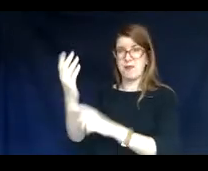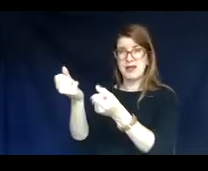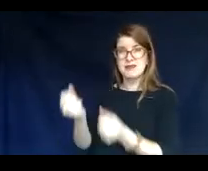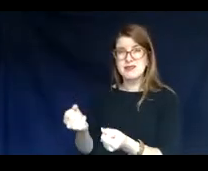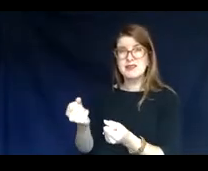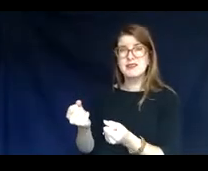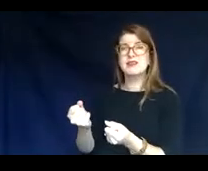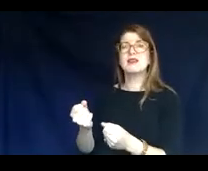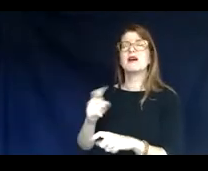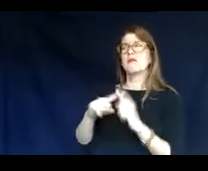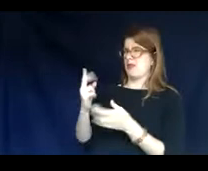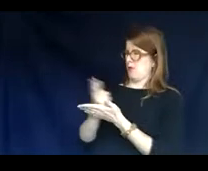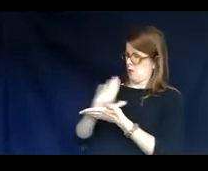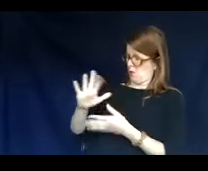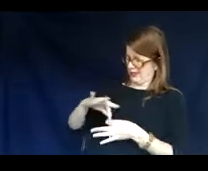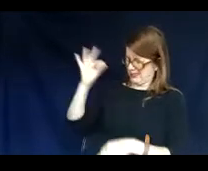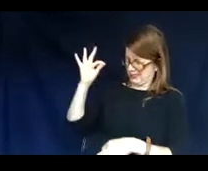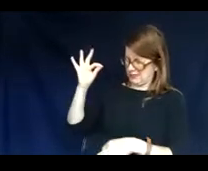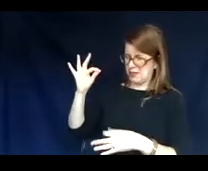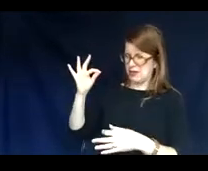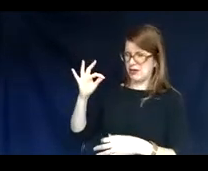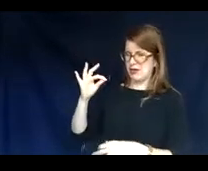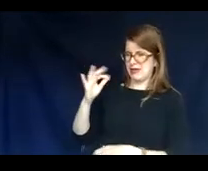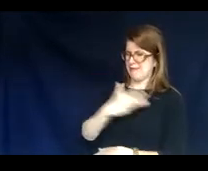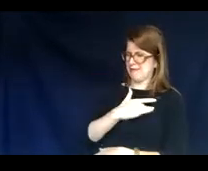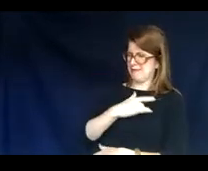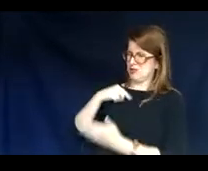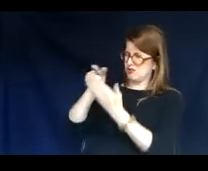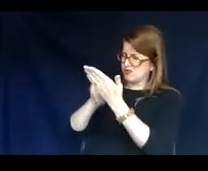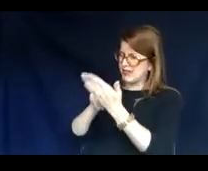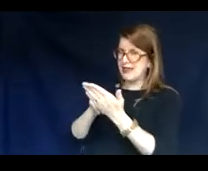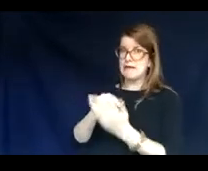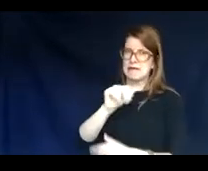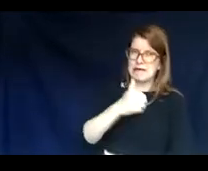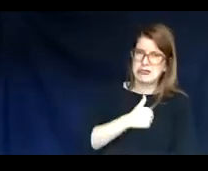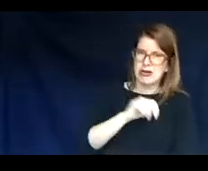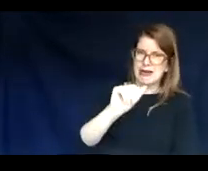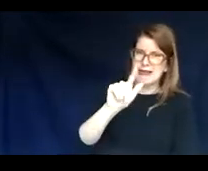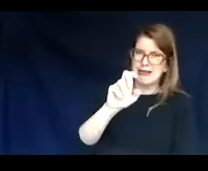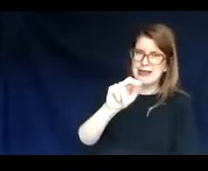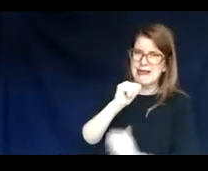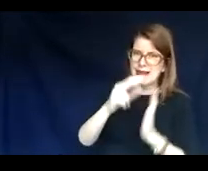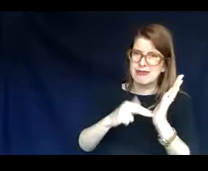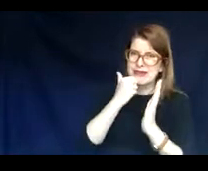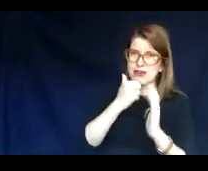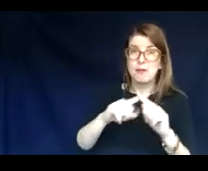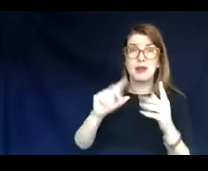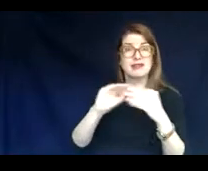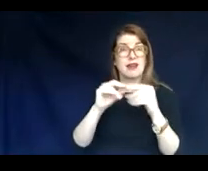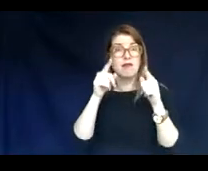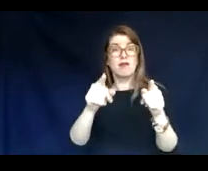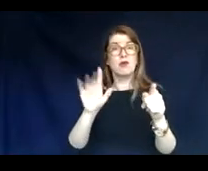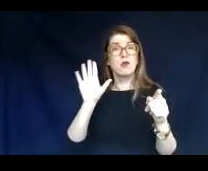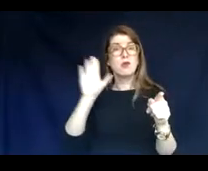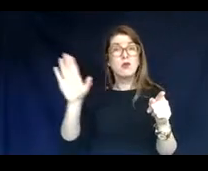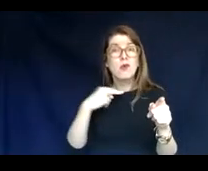saying, read the note. Now, I wasn't reading it regularly. Sorry about that, Alina. But I decided to pick it up. And this is what it said. It said, your